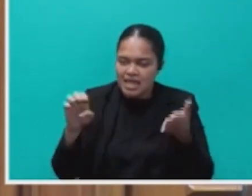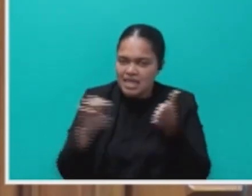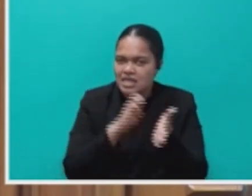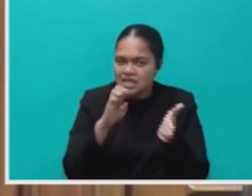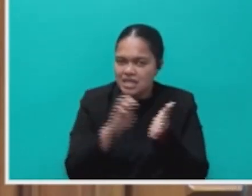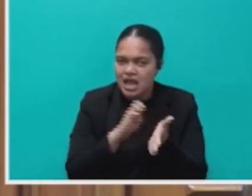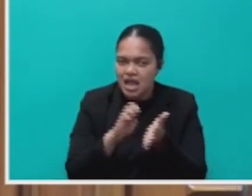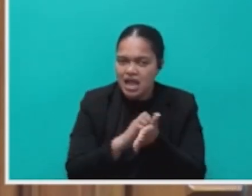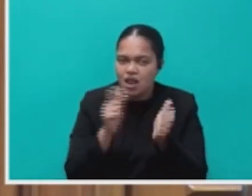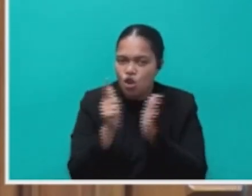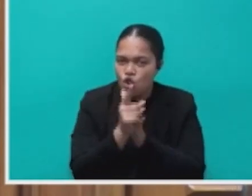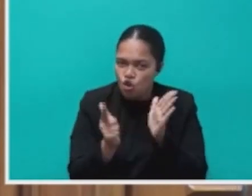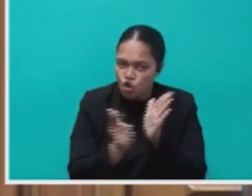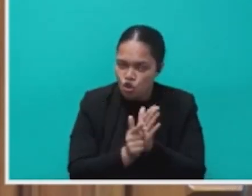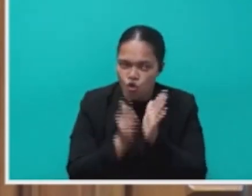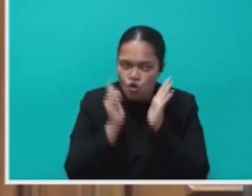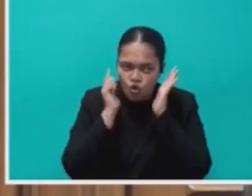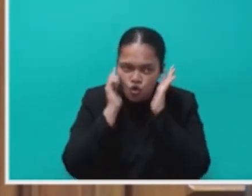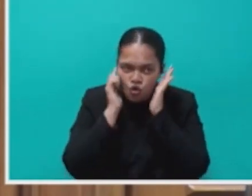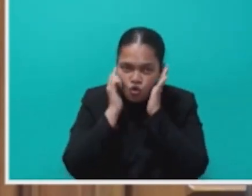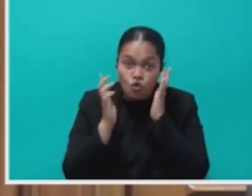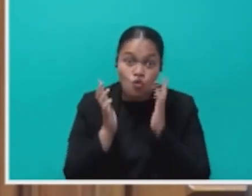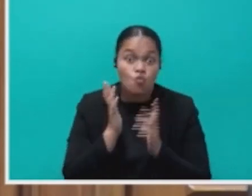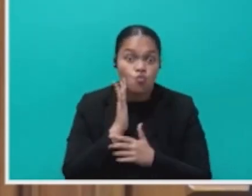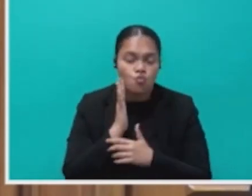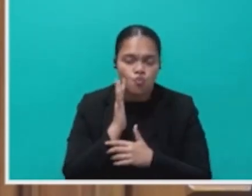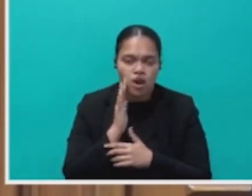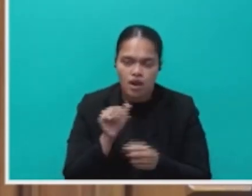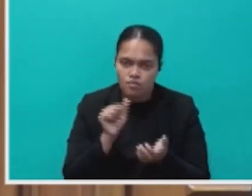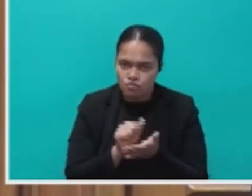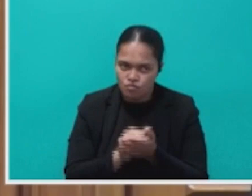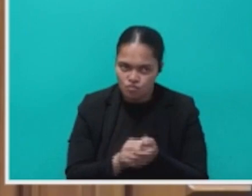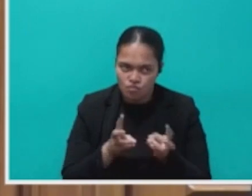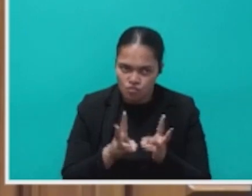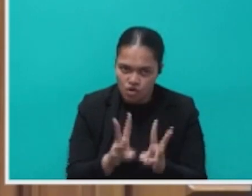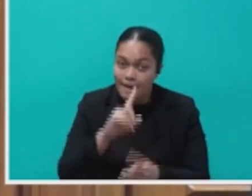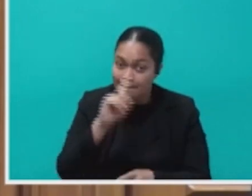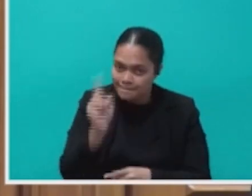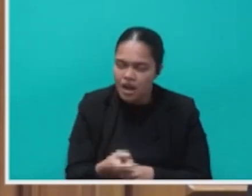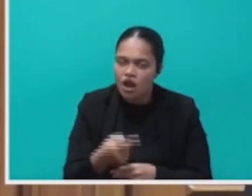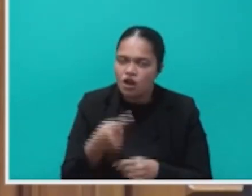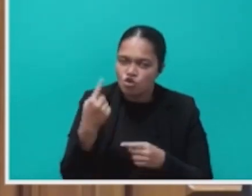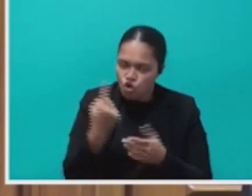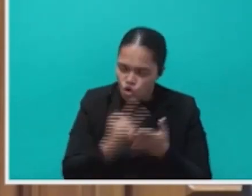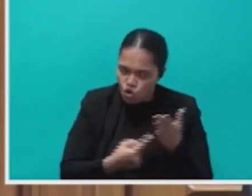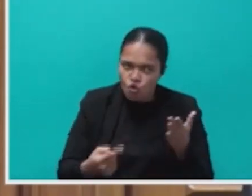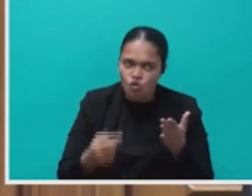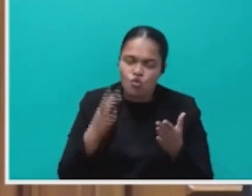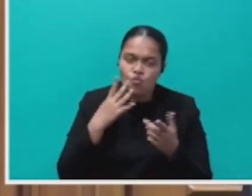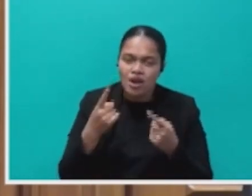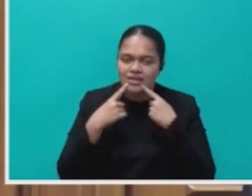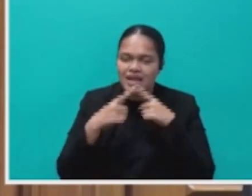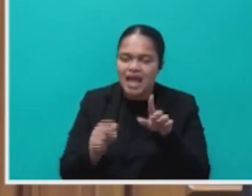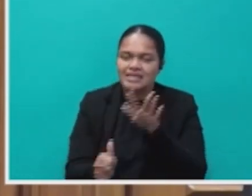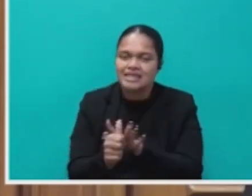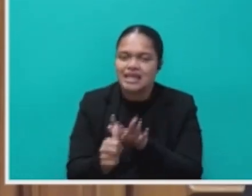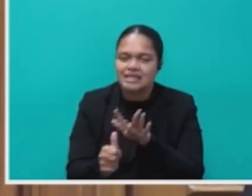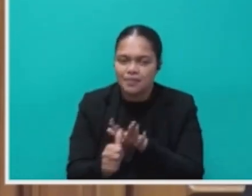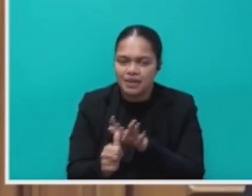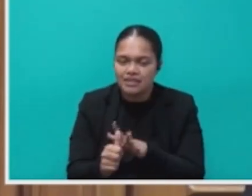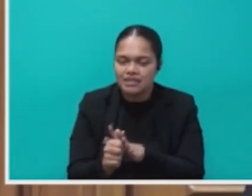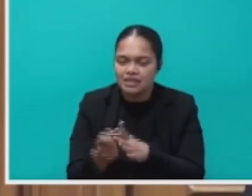law in a more stringent and consistent manner, but only after addressing the accessibility and